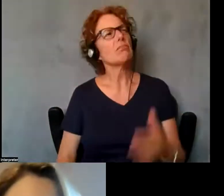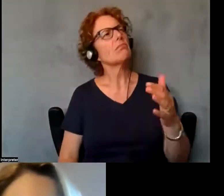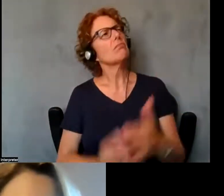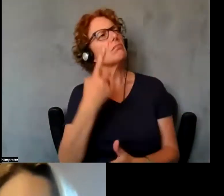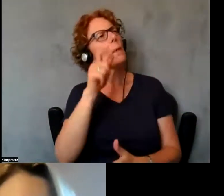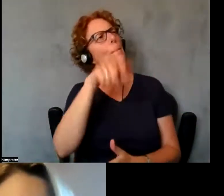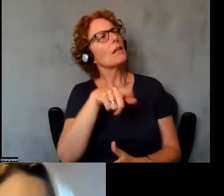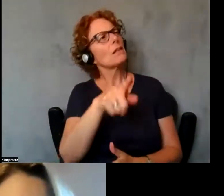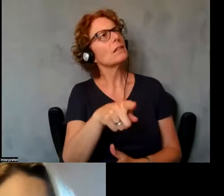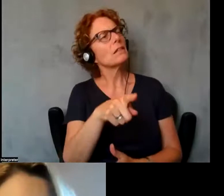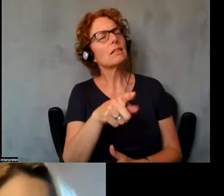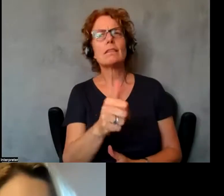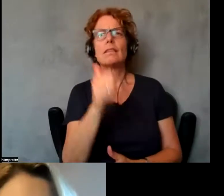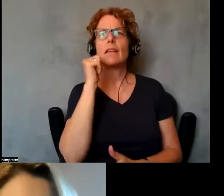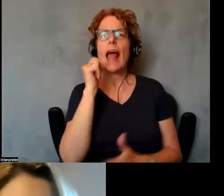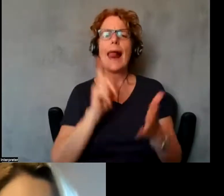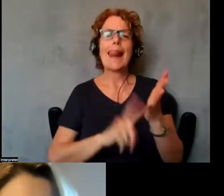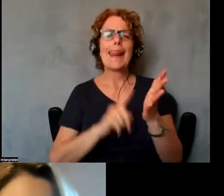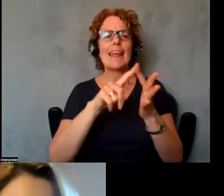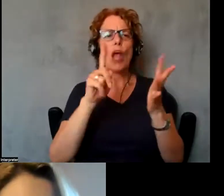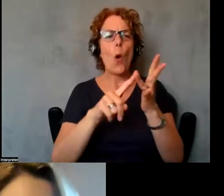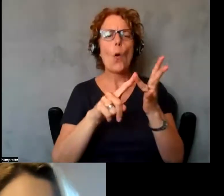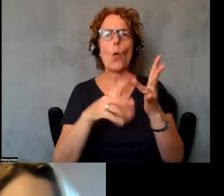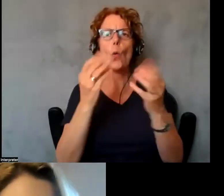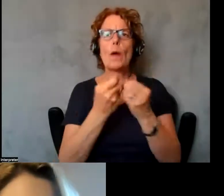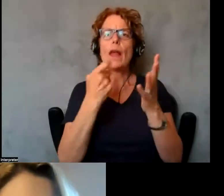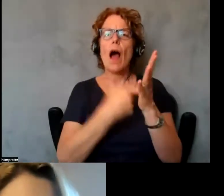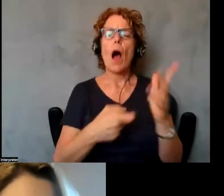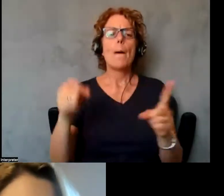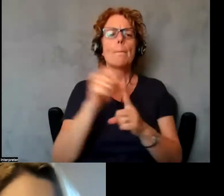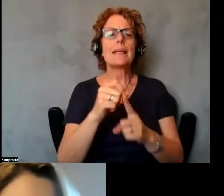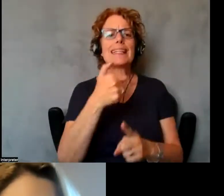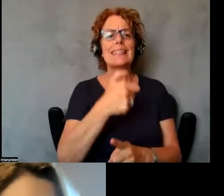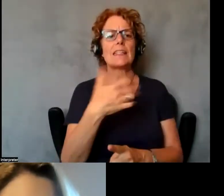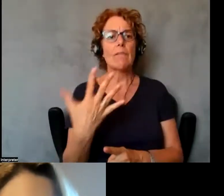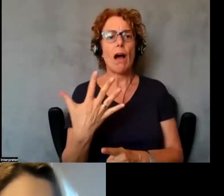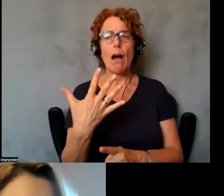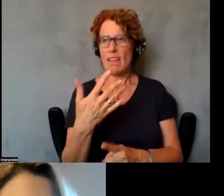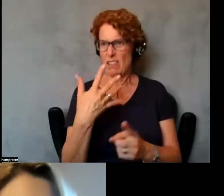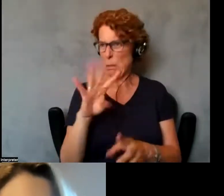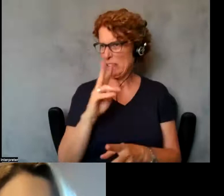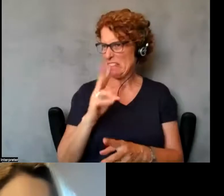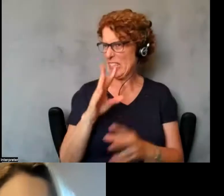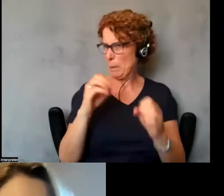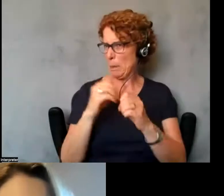of Leo with RP65. If you ever saw the BBC documentary,